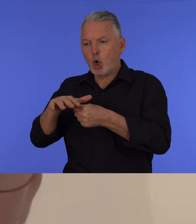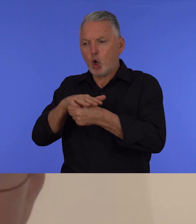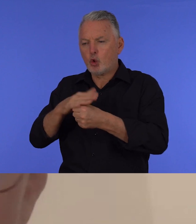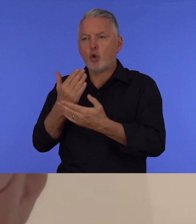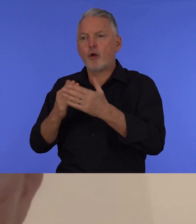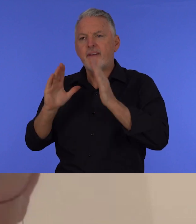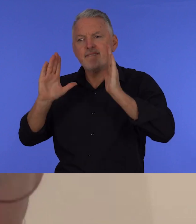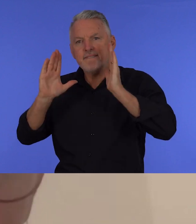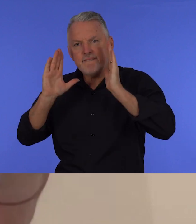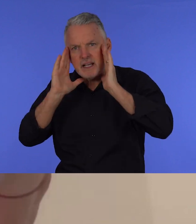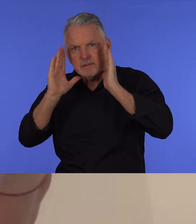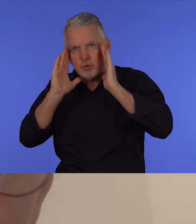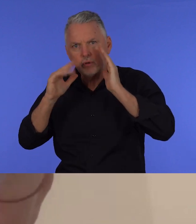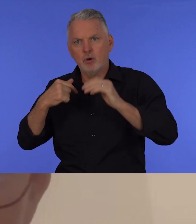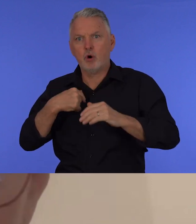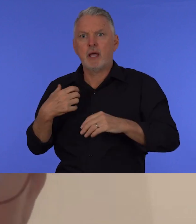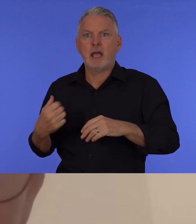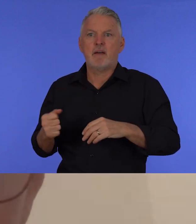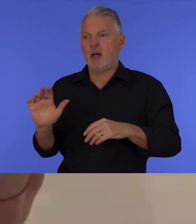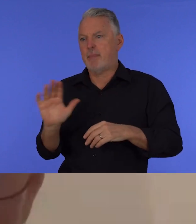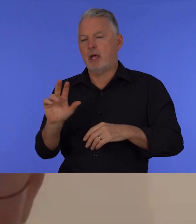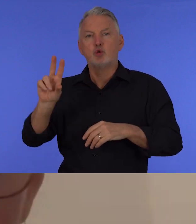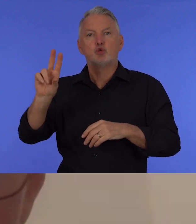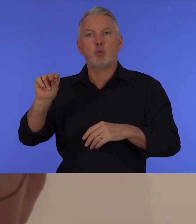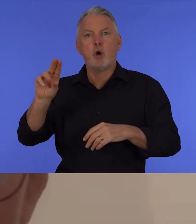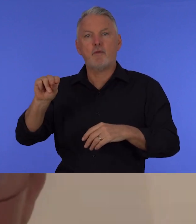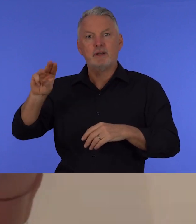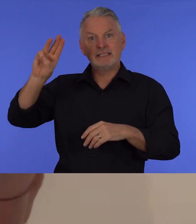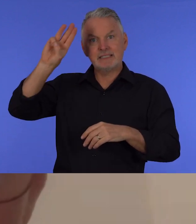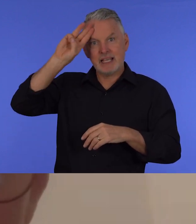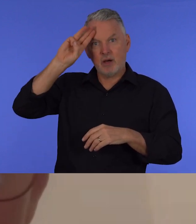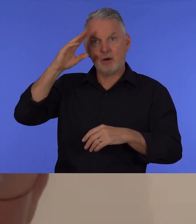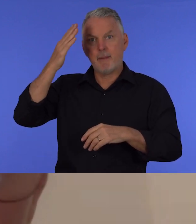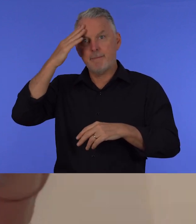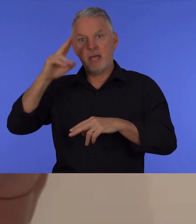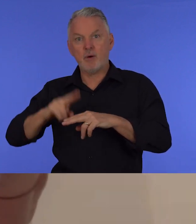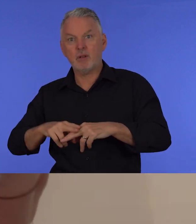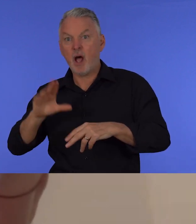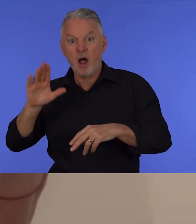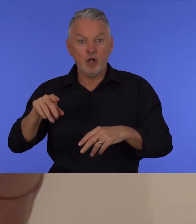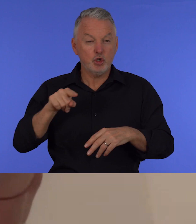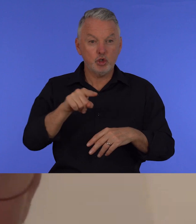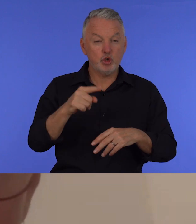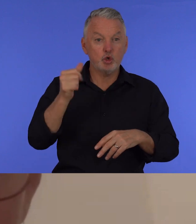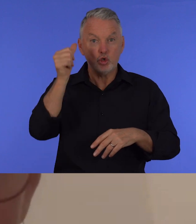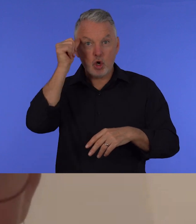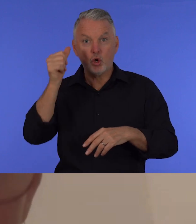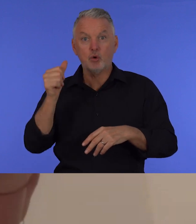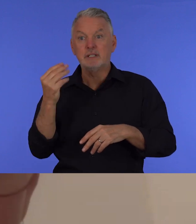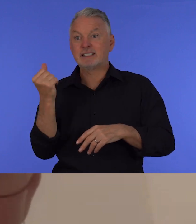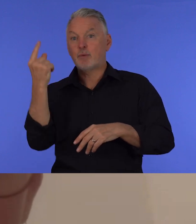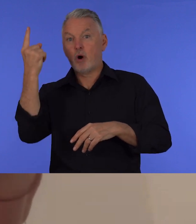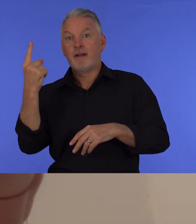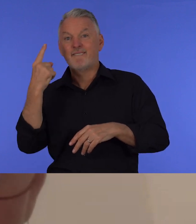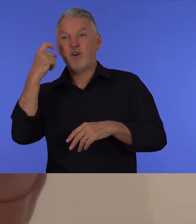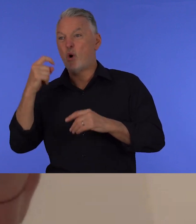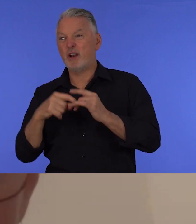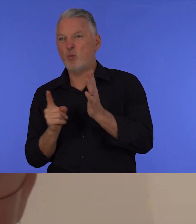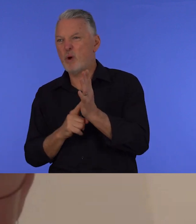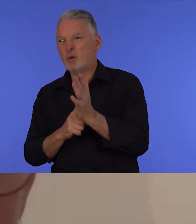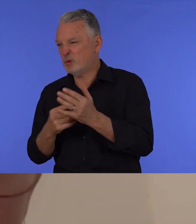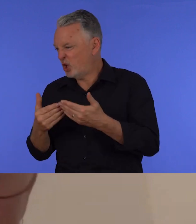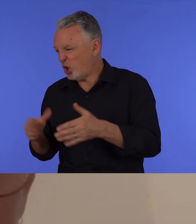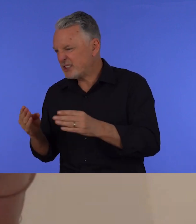something locally and it went up on the local Facebook page. And I had about 12 of the Scout parents message me saying, did you